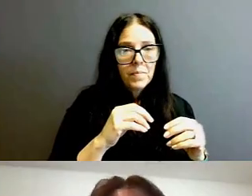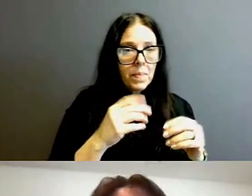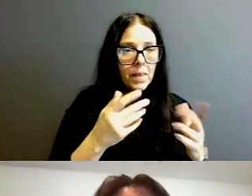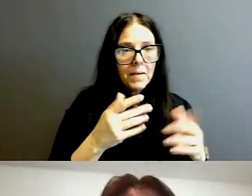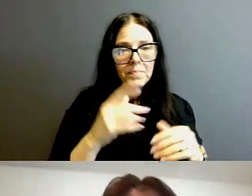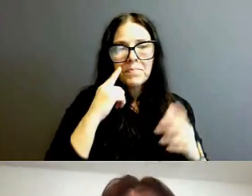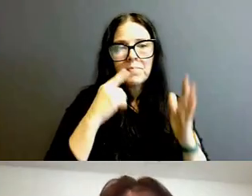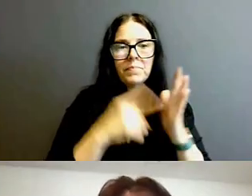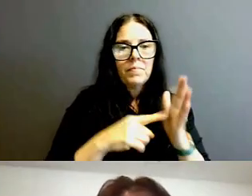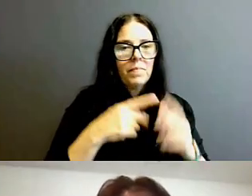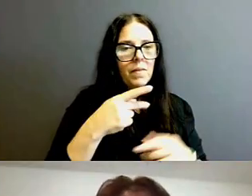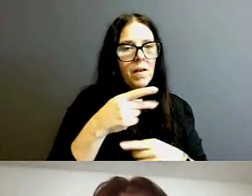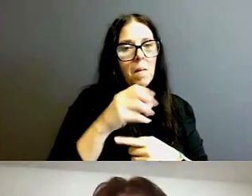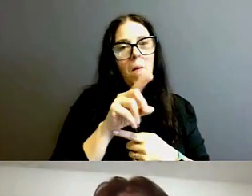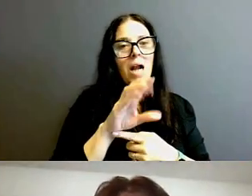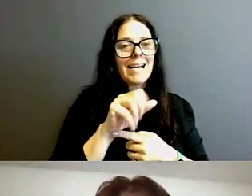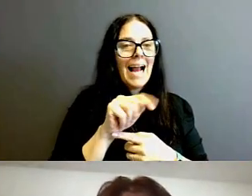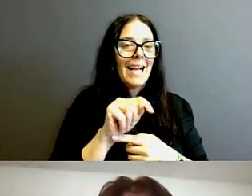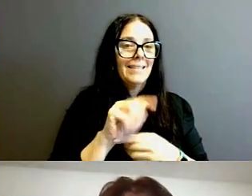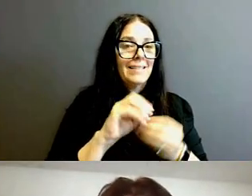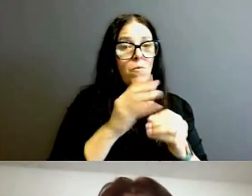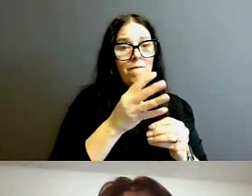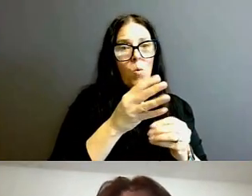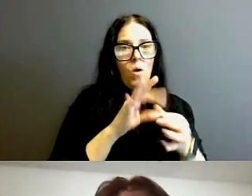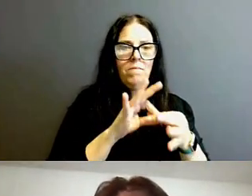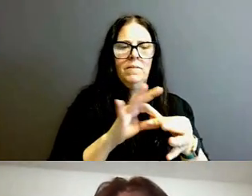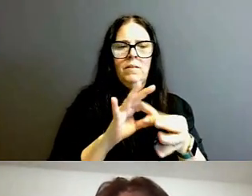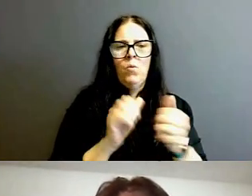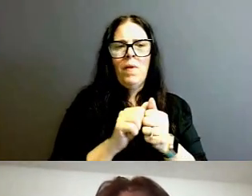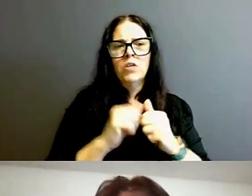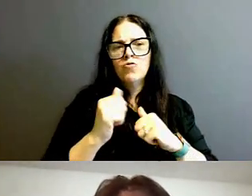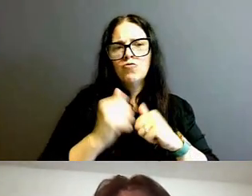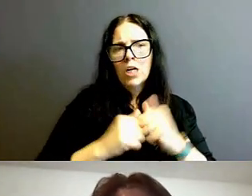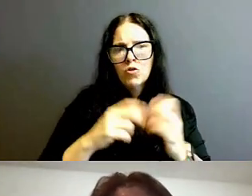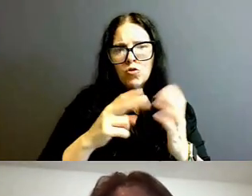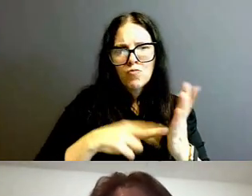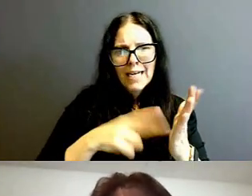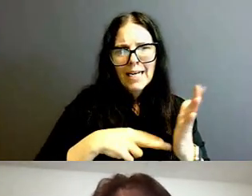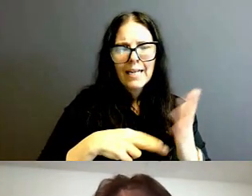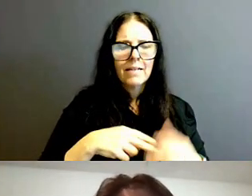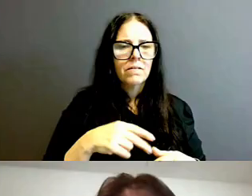to it, and then have discussions. So there are different ways. There was a